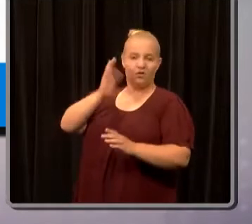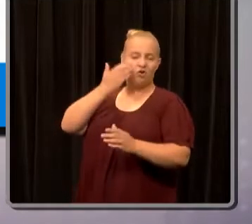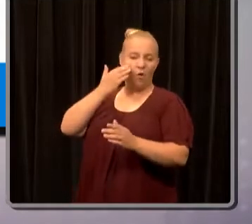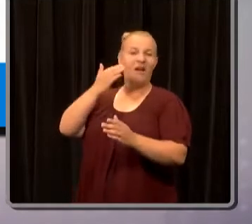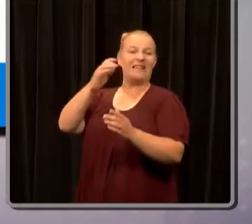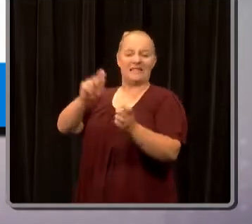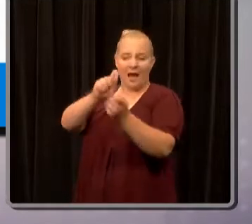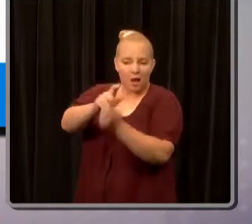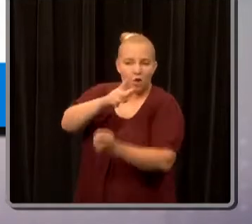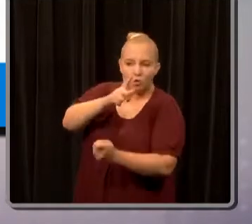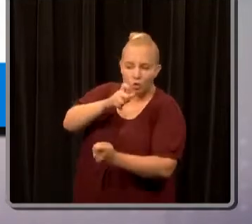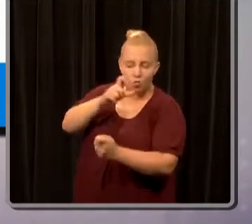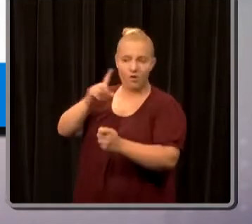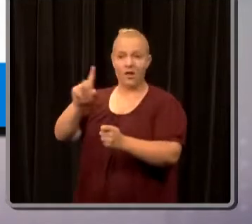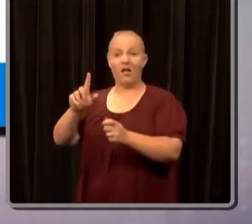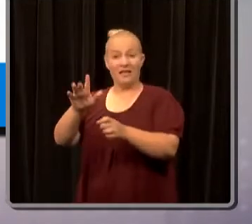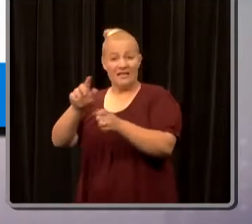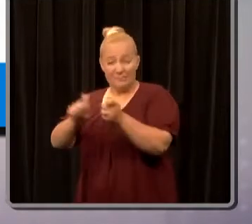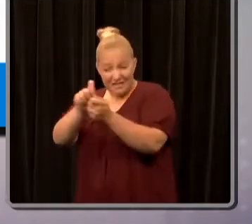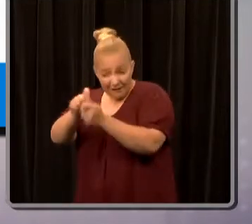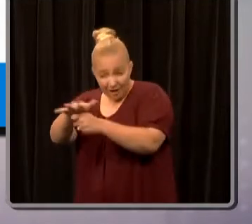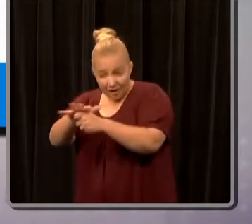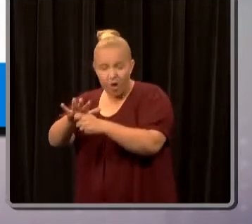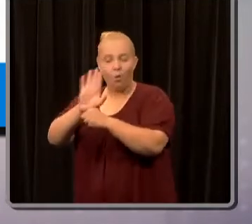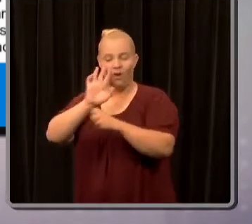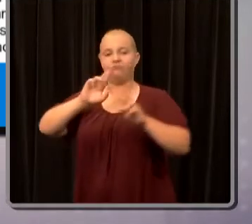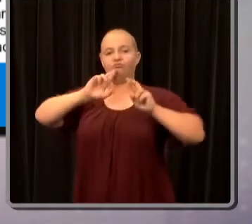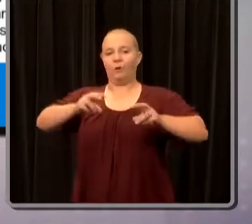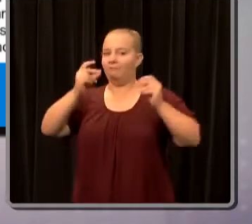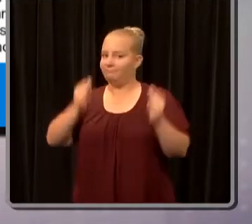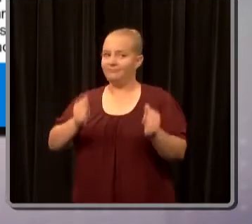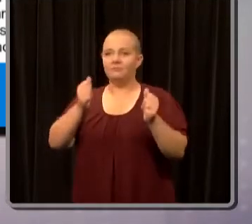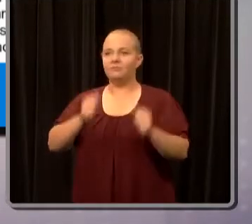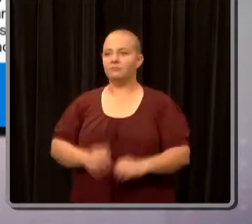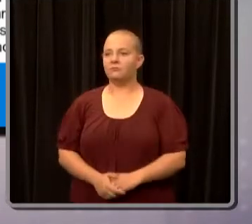they are, and then that gives them the ability to respond accordingly.